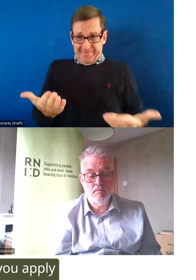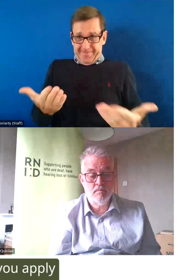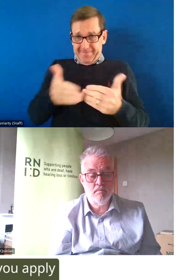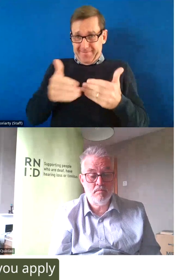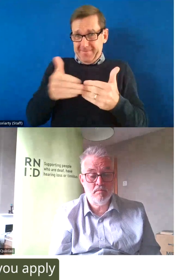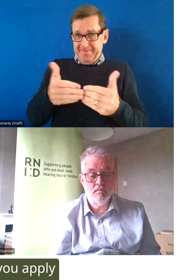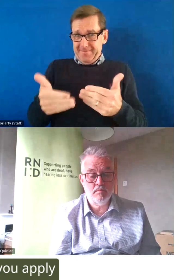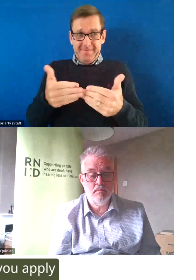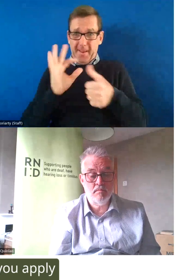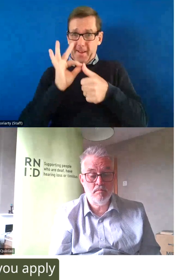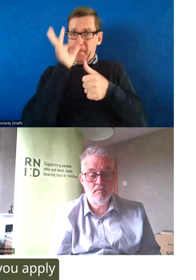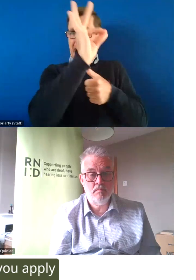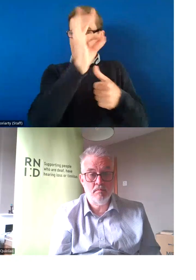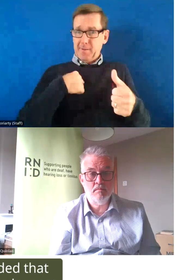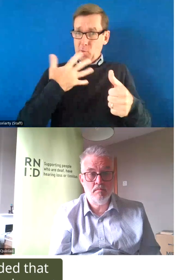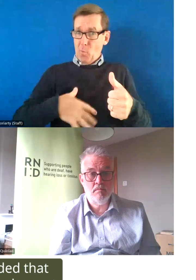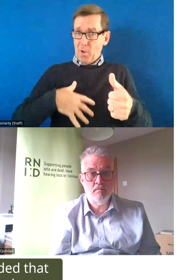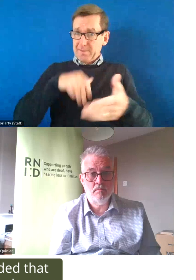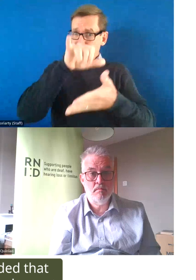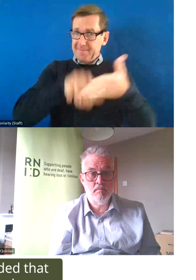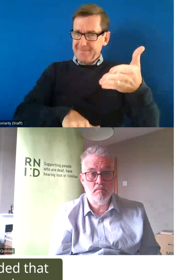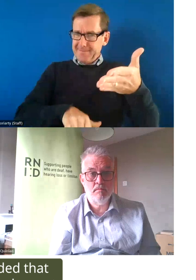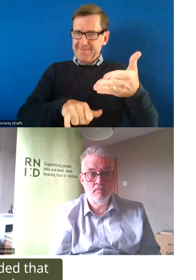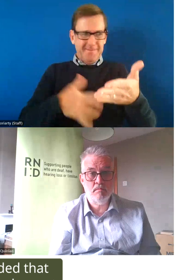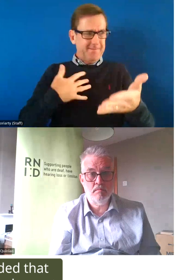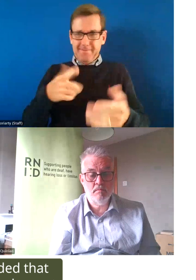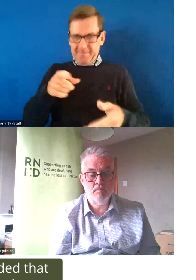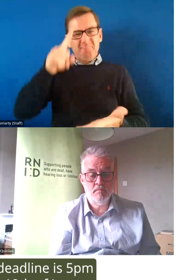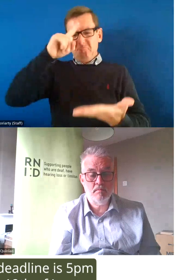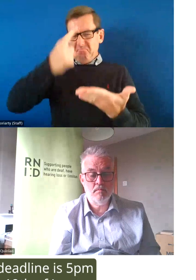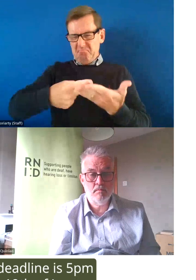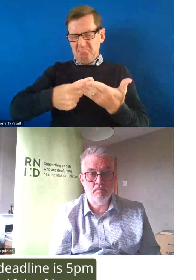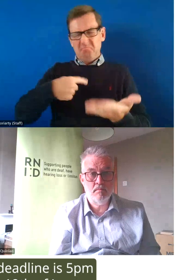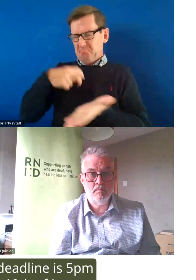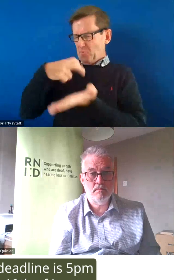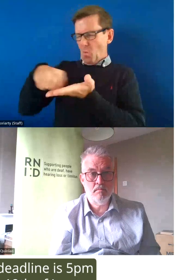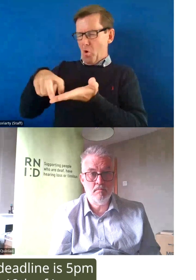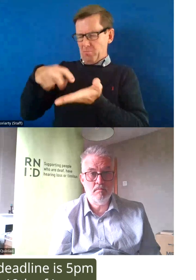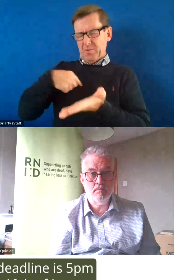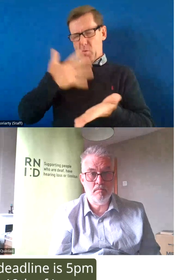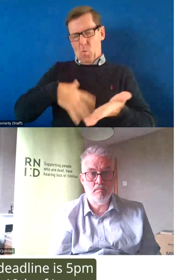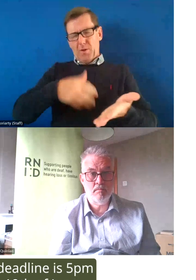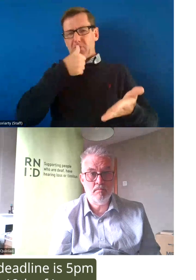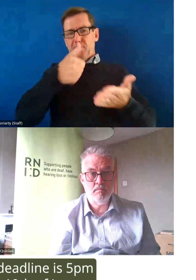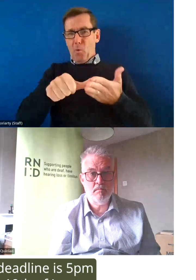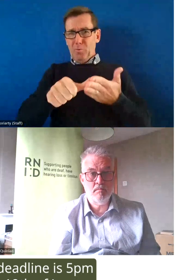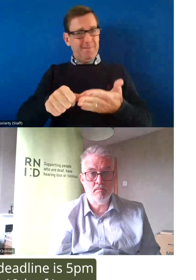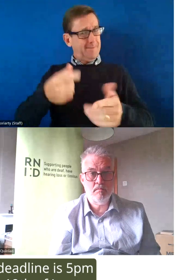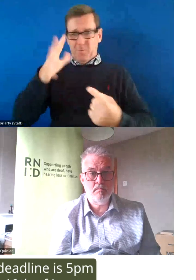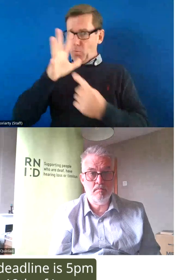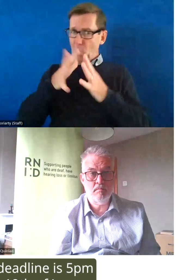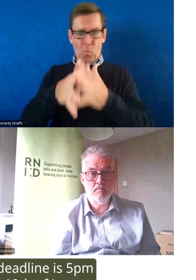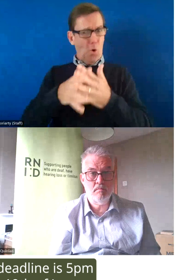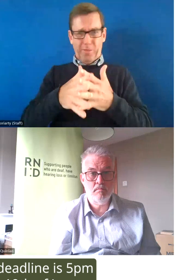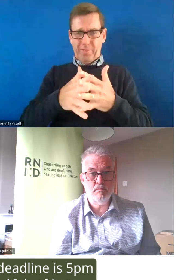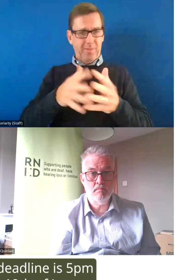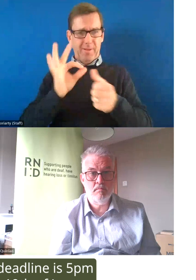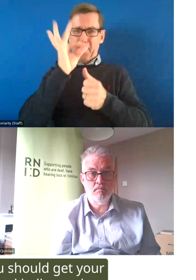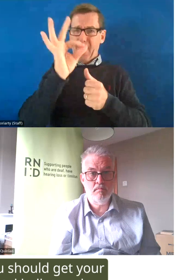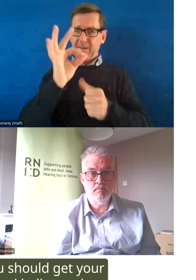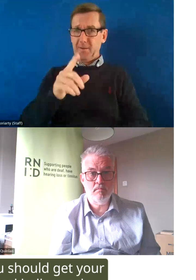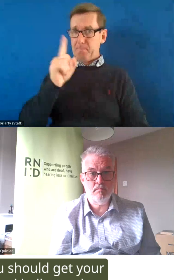So make sure you apply as soon as you can if you've decided that you want to vote by post. As I said before, the deadline is 5 p.m. on Wednesday, the